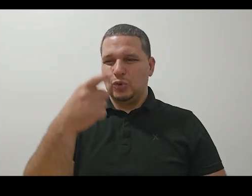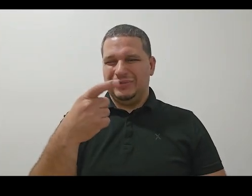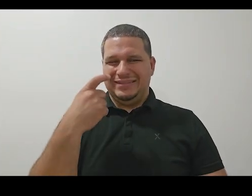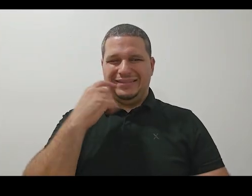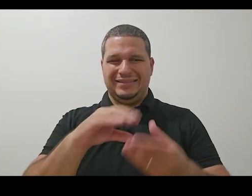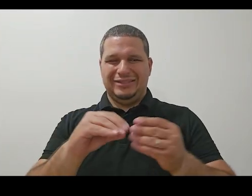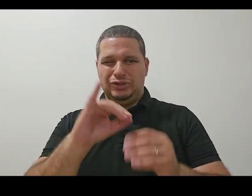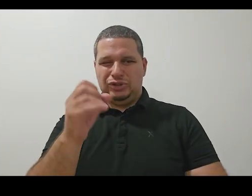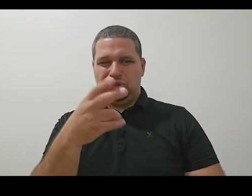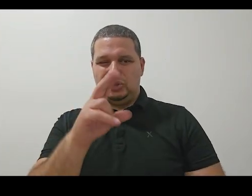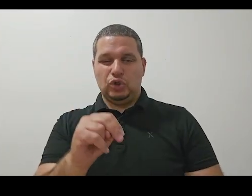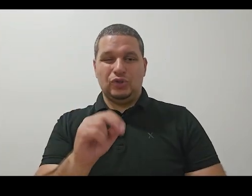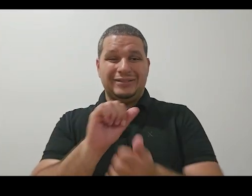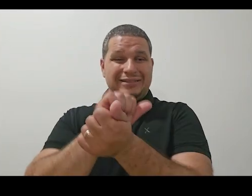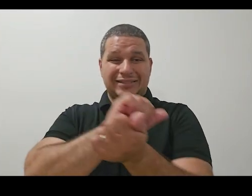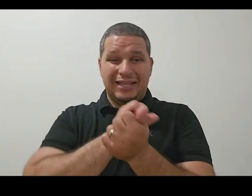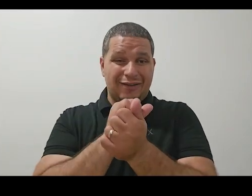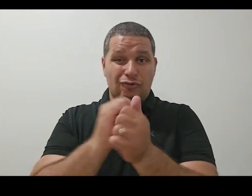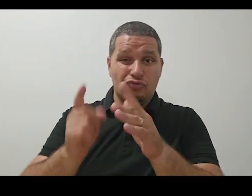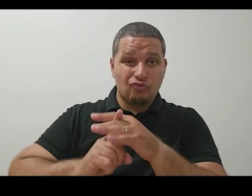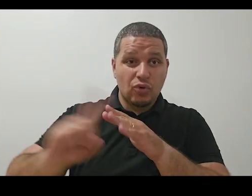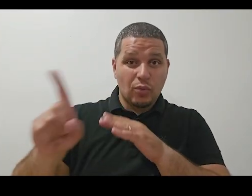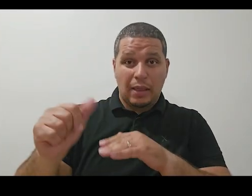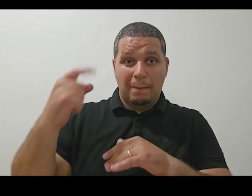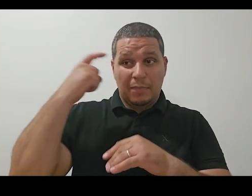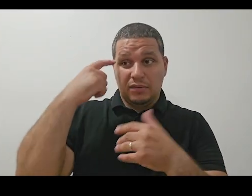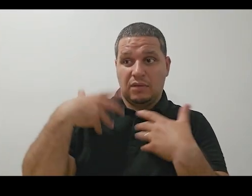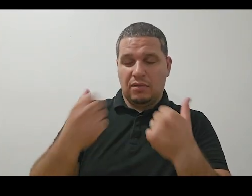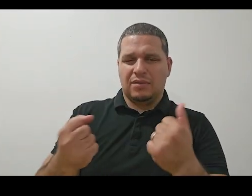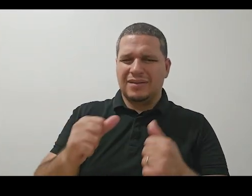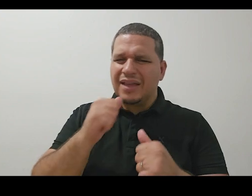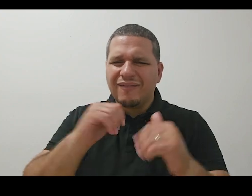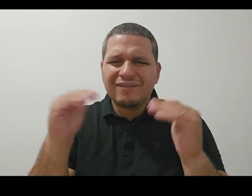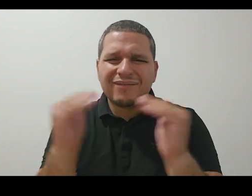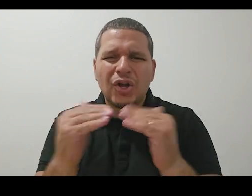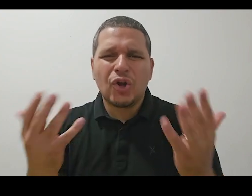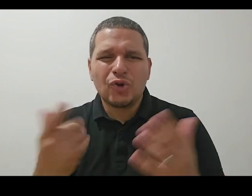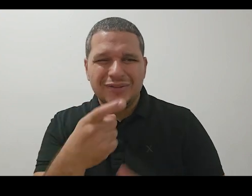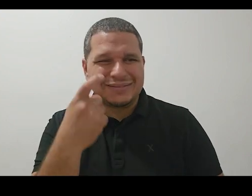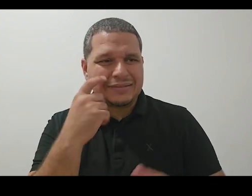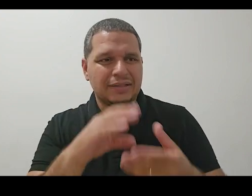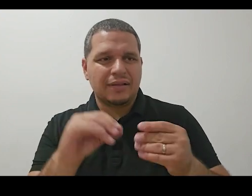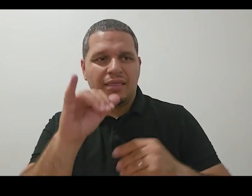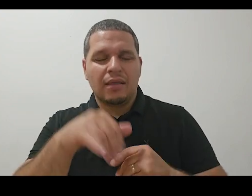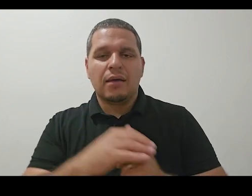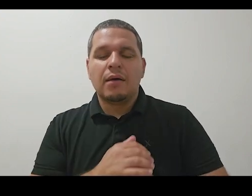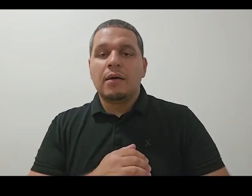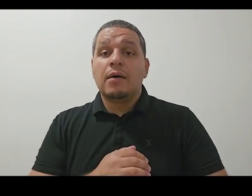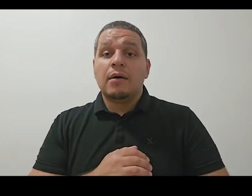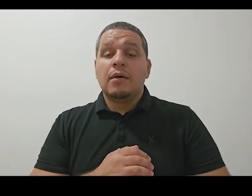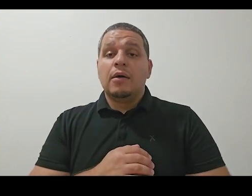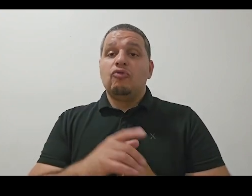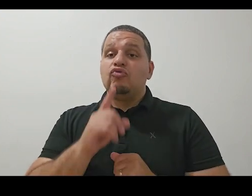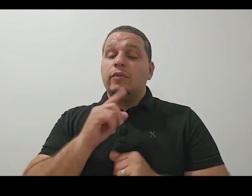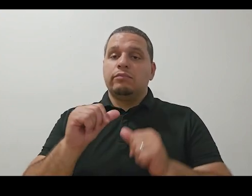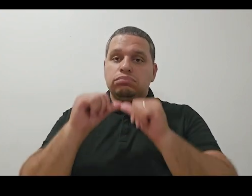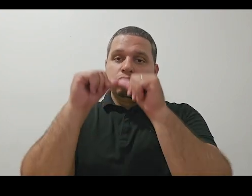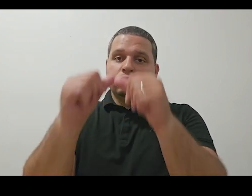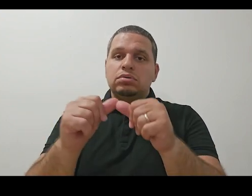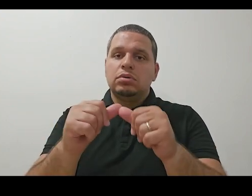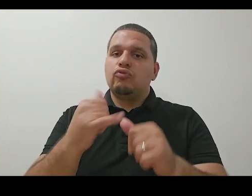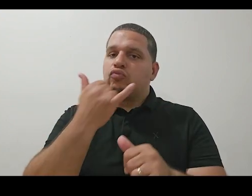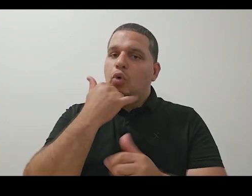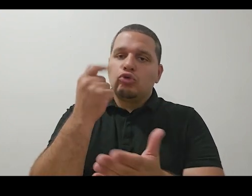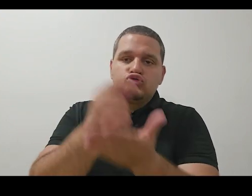mentioning, John, about the slaves running away. That's a mental illness, which is so unfair. Um, an ongoing misdiagnosis and